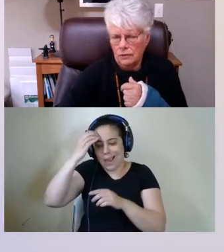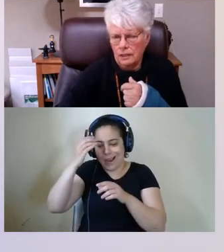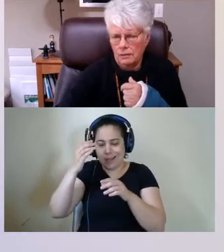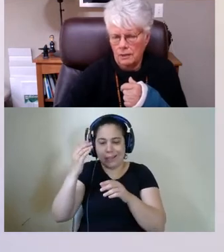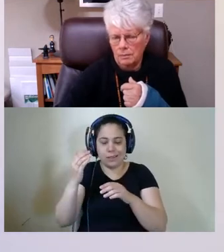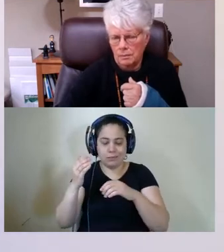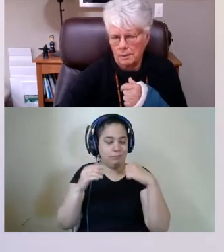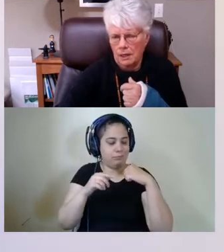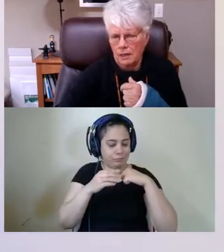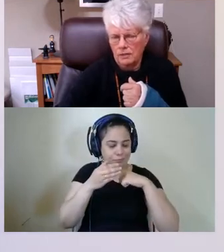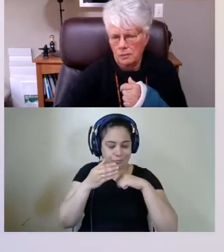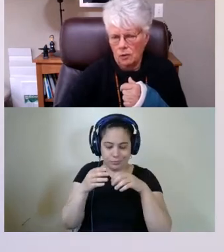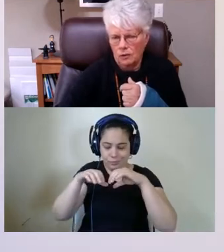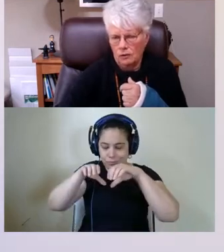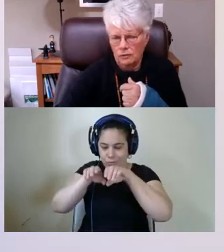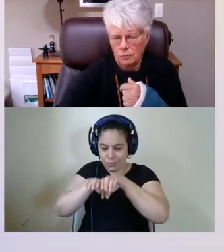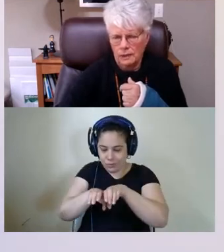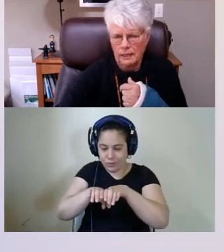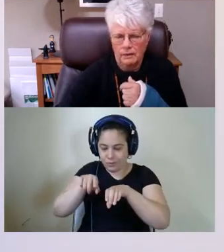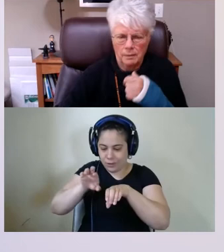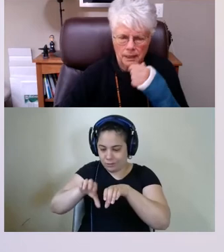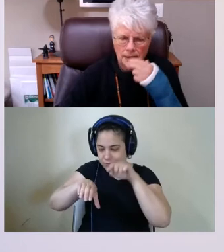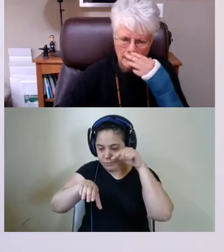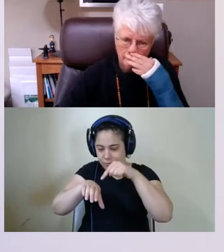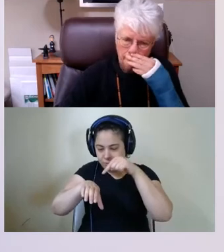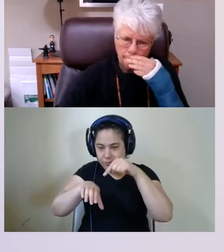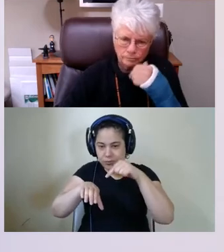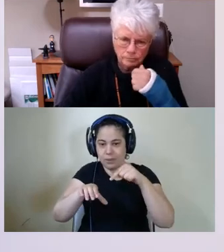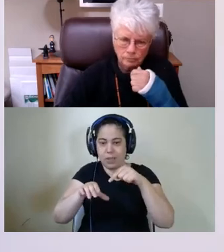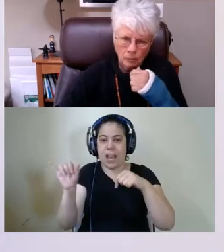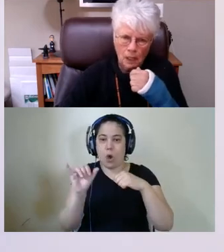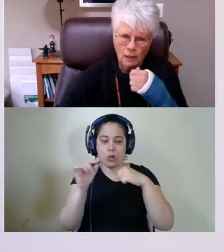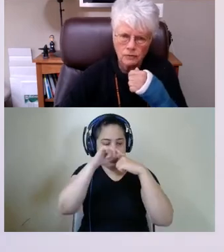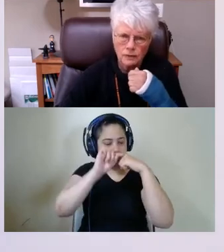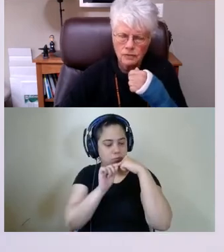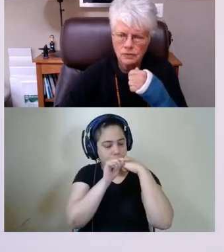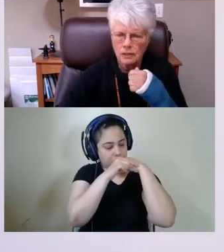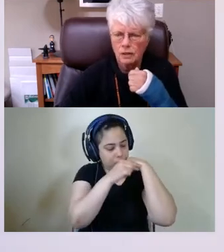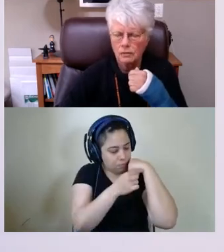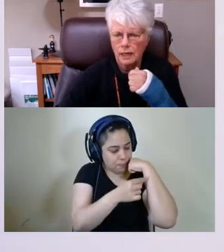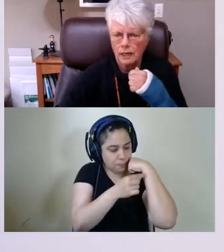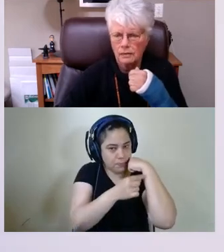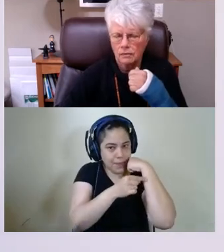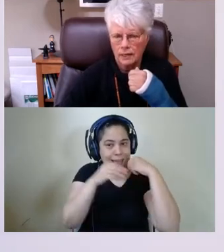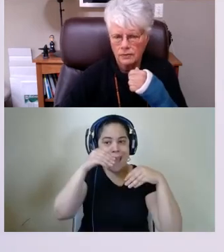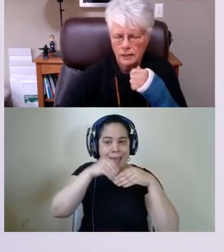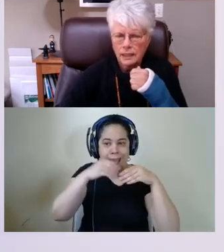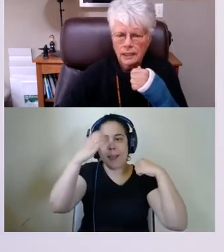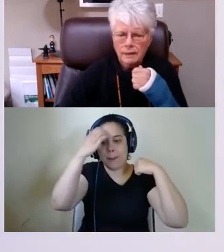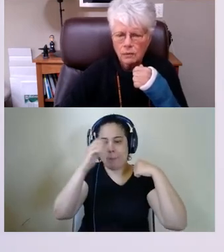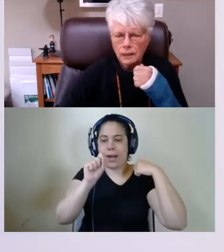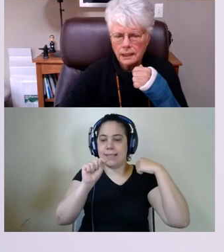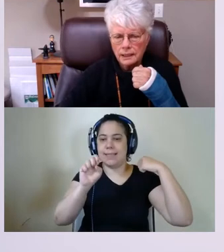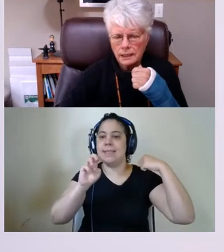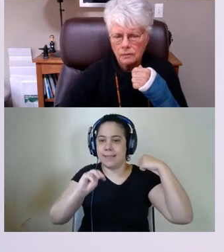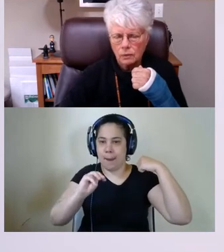and it's beyond subcortical, it's way down in the brainstem. Okay, so this is on rest.